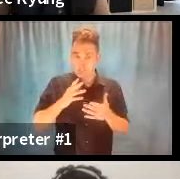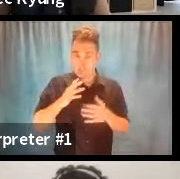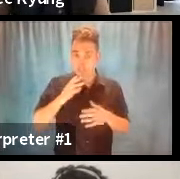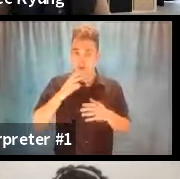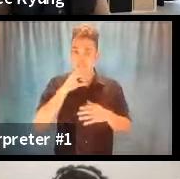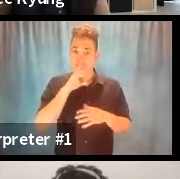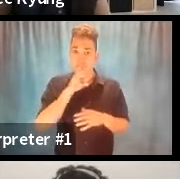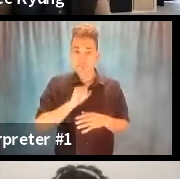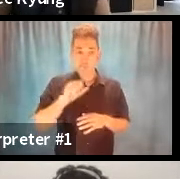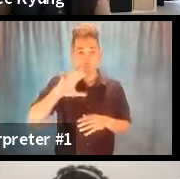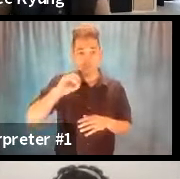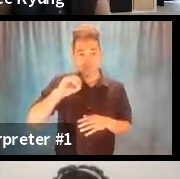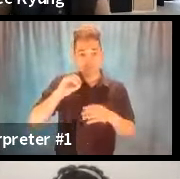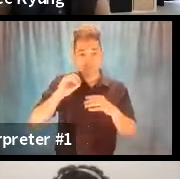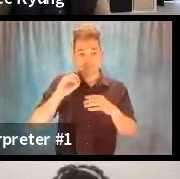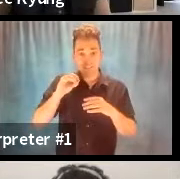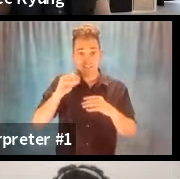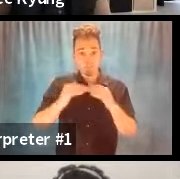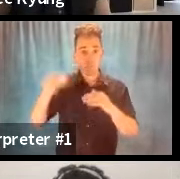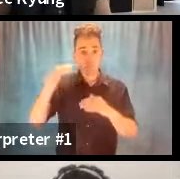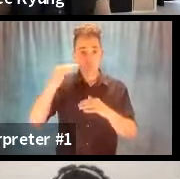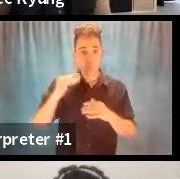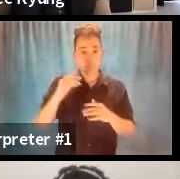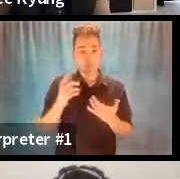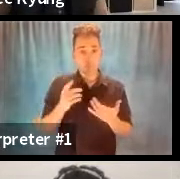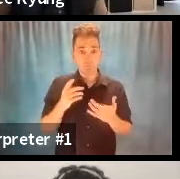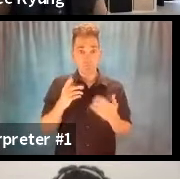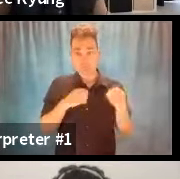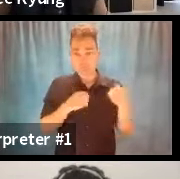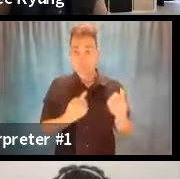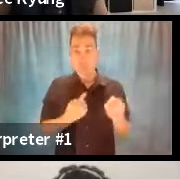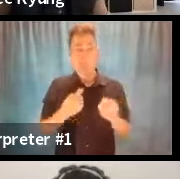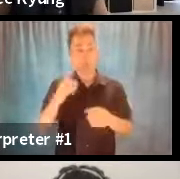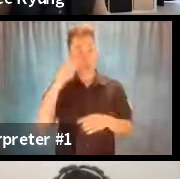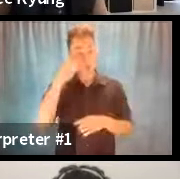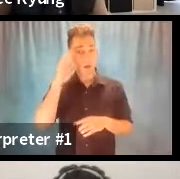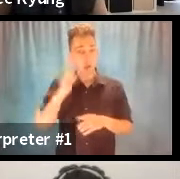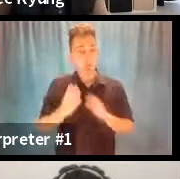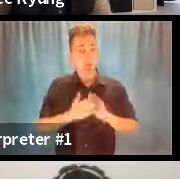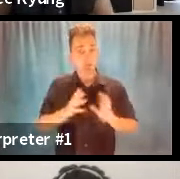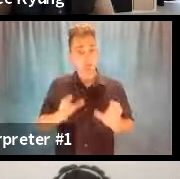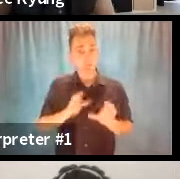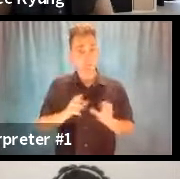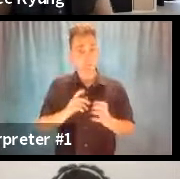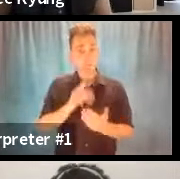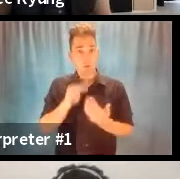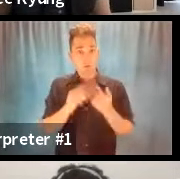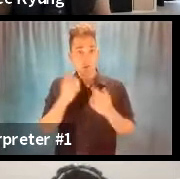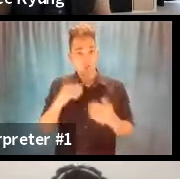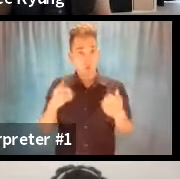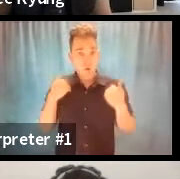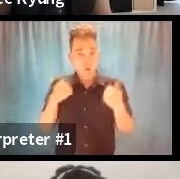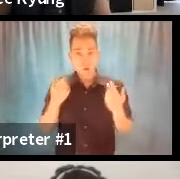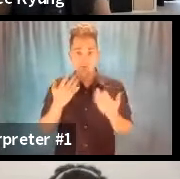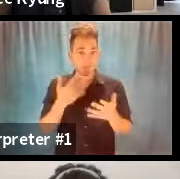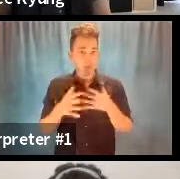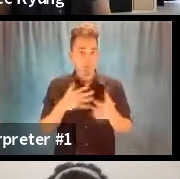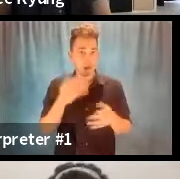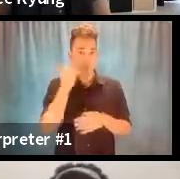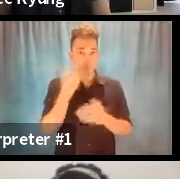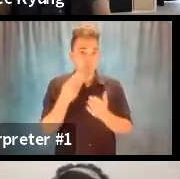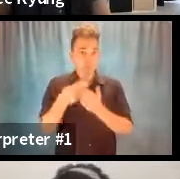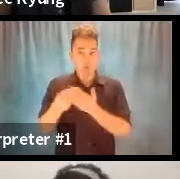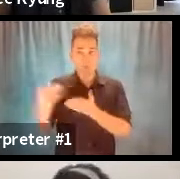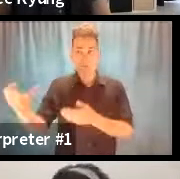we would be doing these programs for youth whether we got any funding at all. We've done them for decades